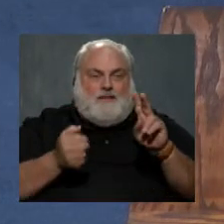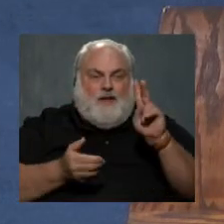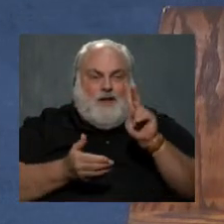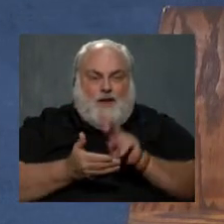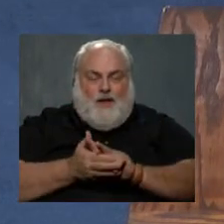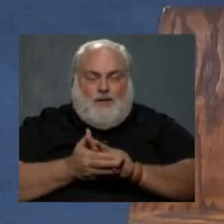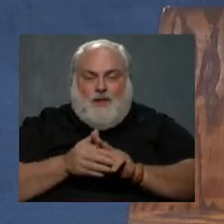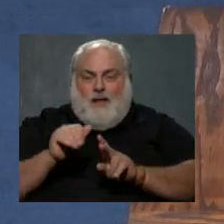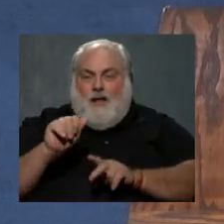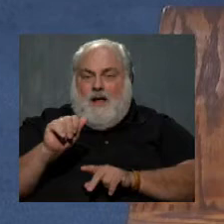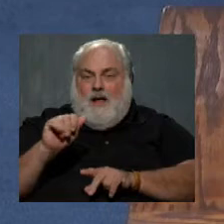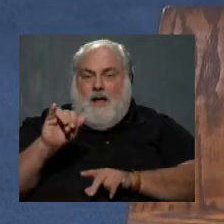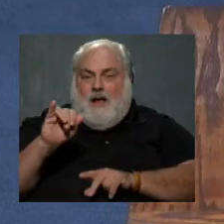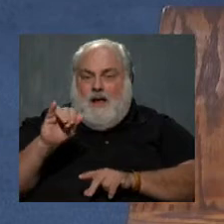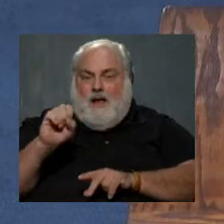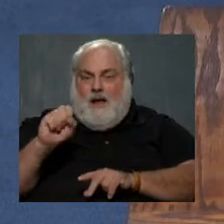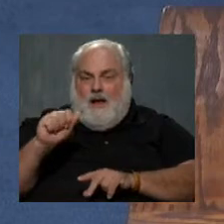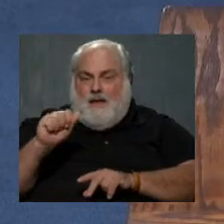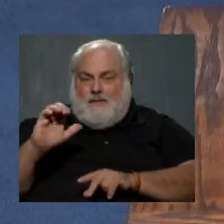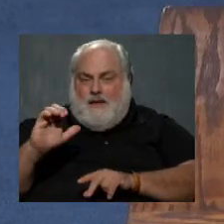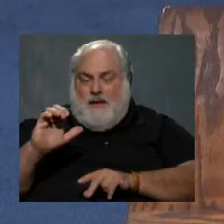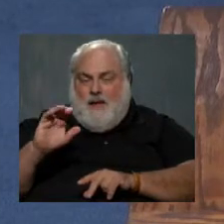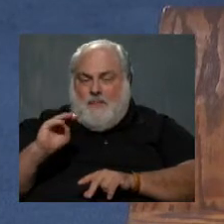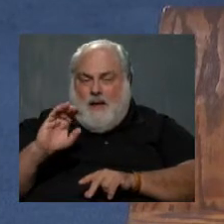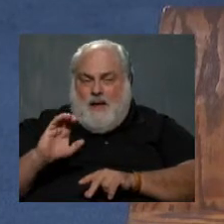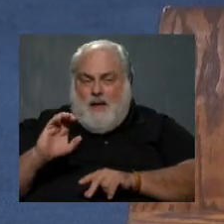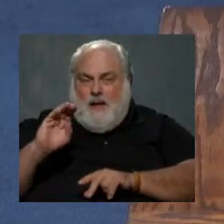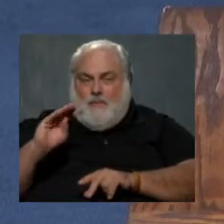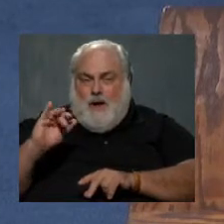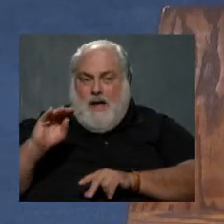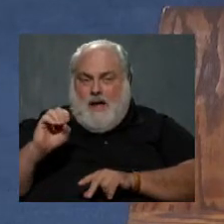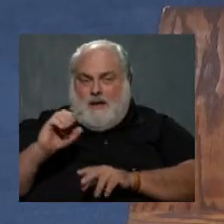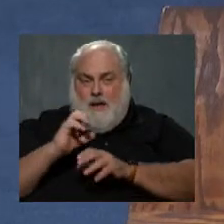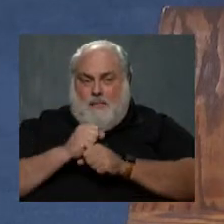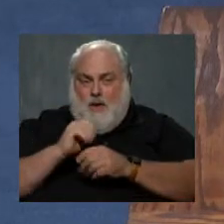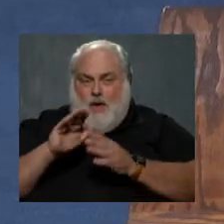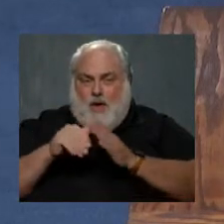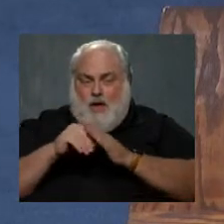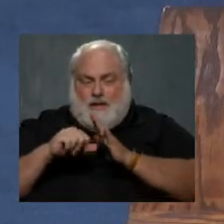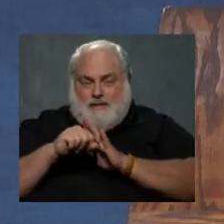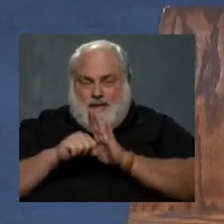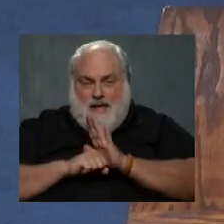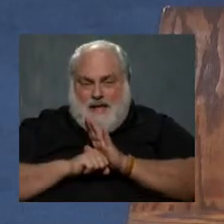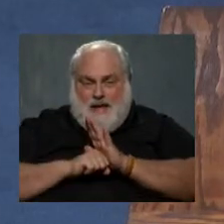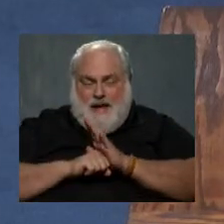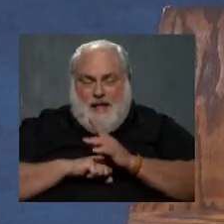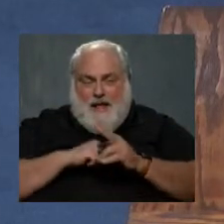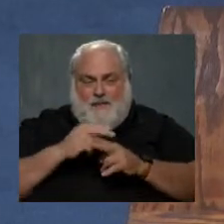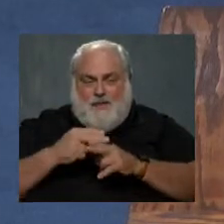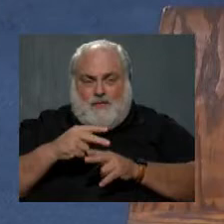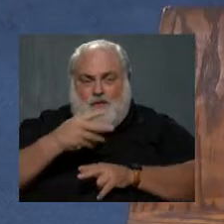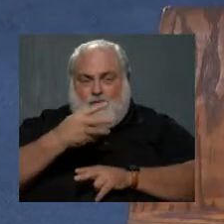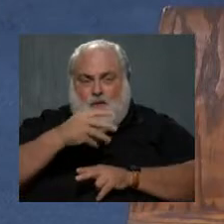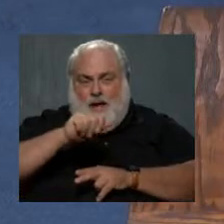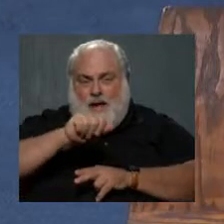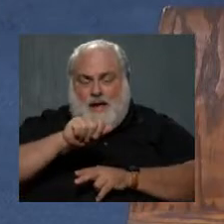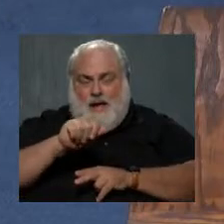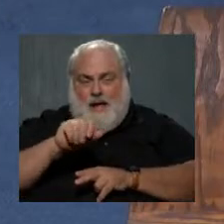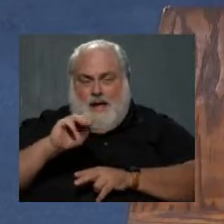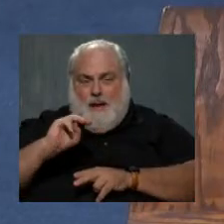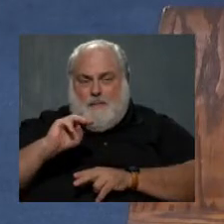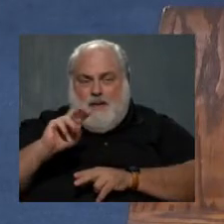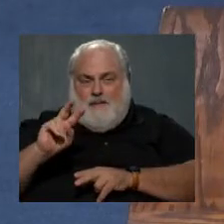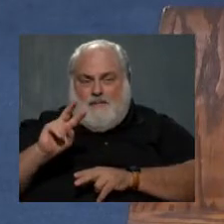named All-State, his second year to receive this honor. For the second year in a row, Mr. McBride was also named the 4A Boys MVP of the